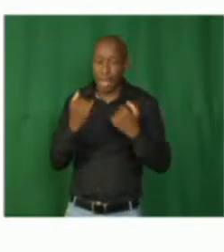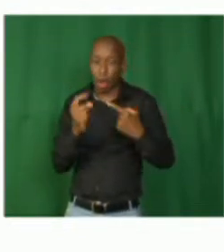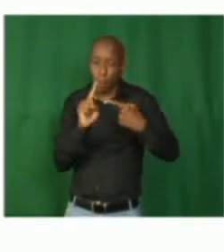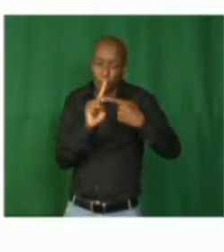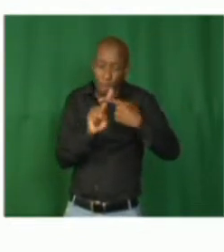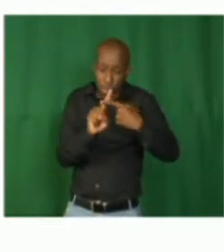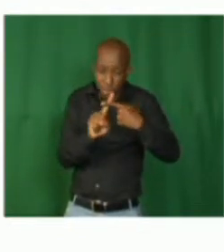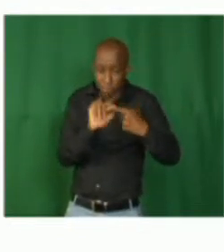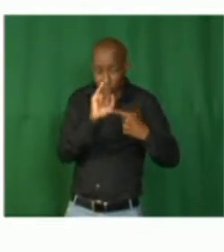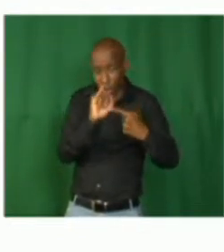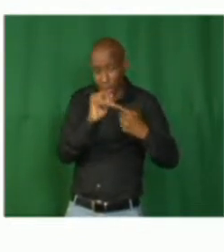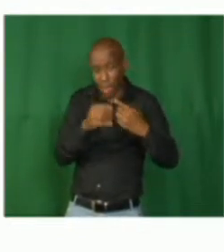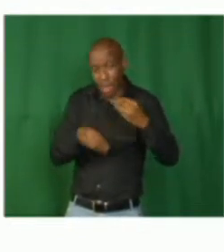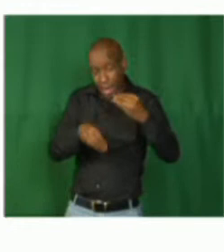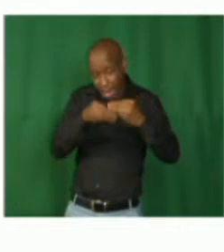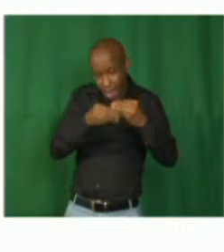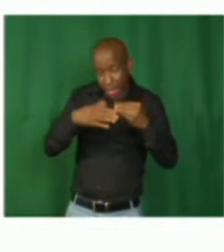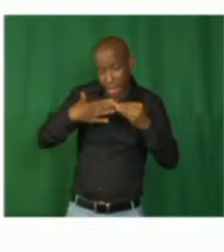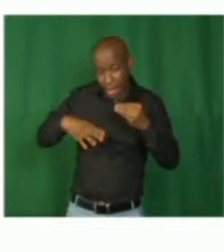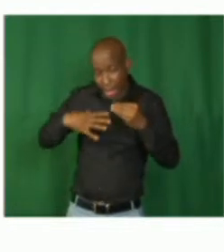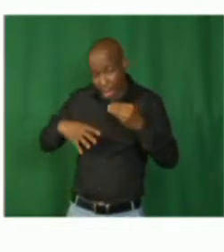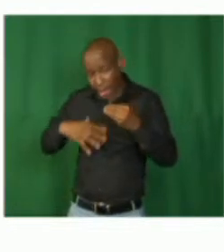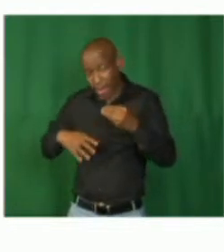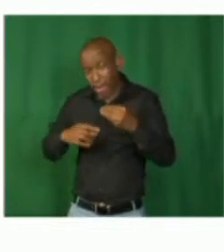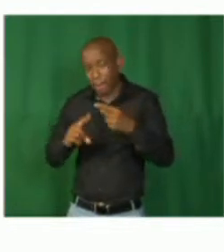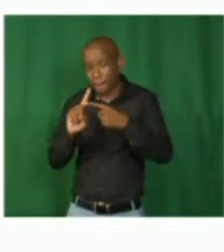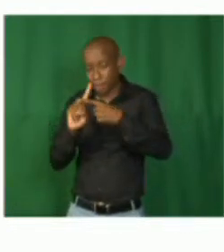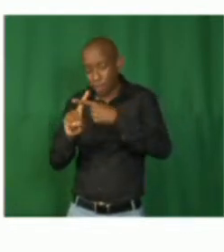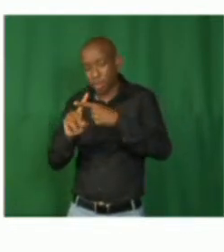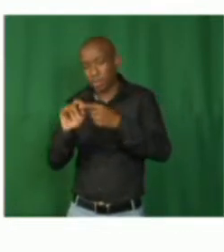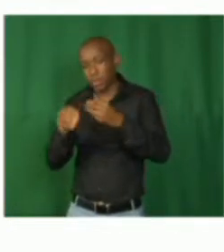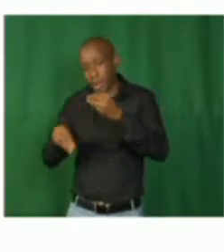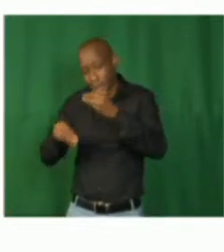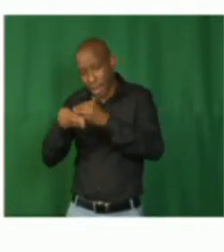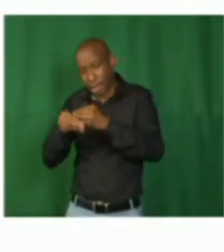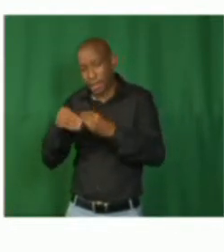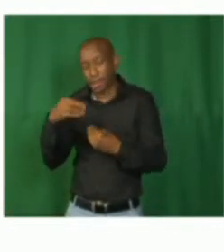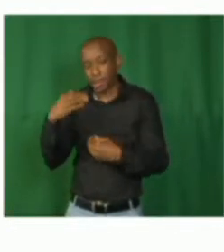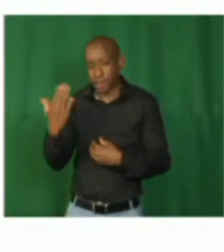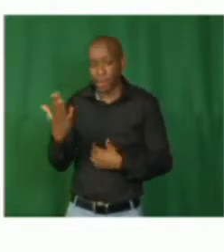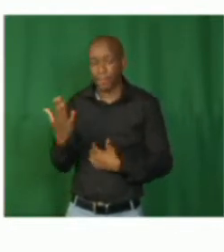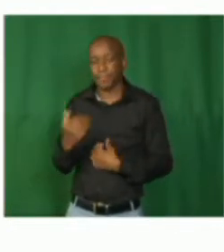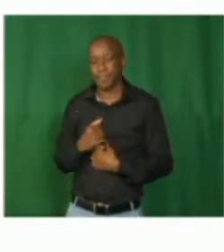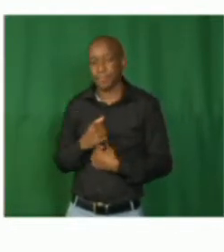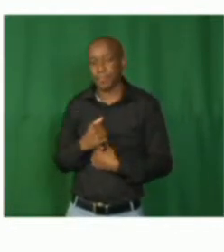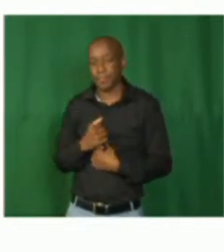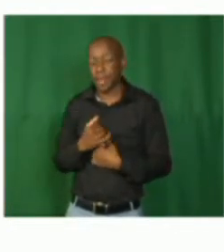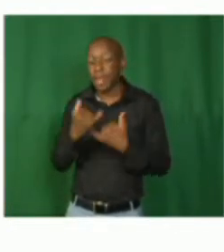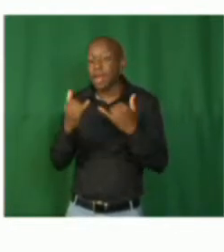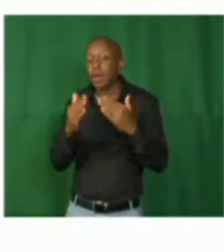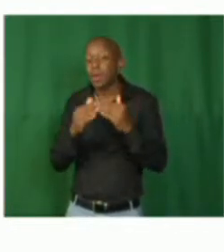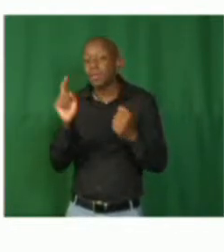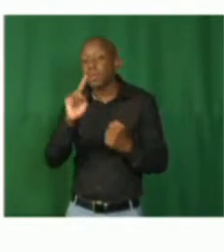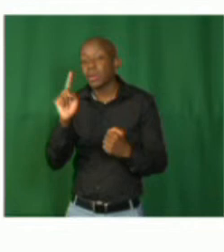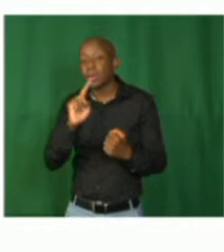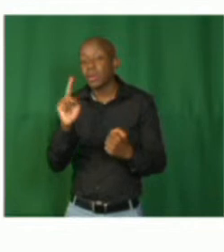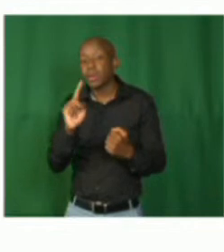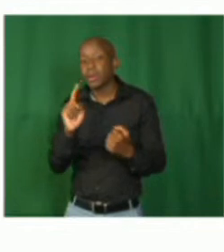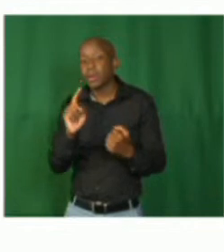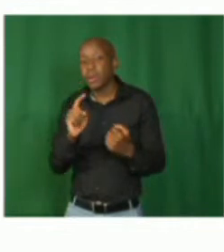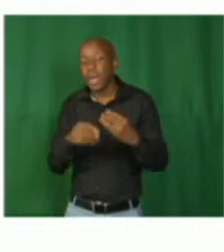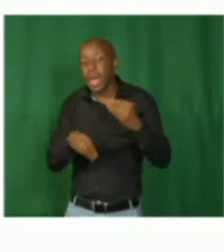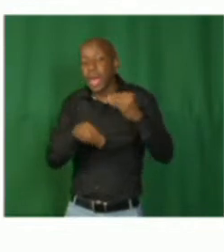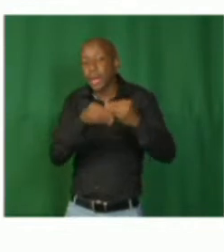+1 on the left hand side, we must also add it now in the right hand side. Now what is going to happen there, when you add 1